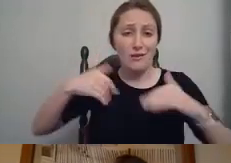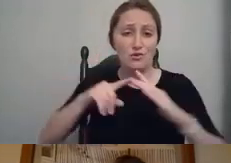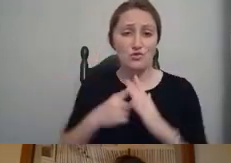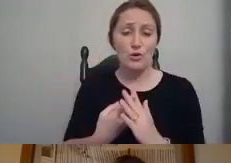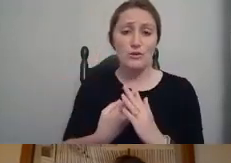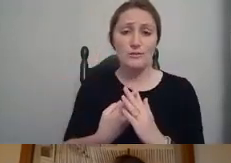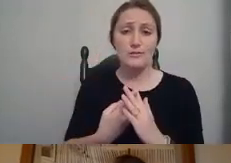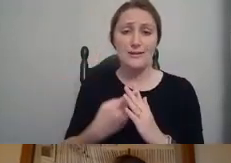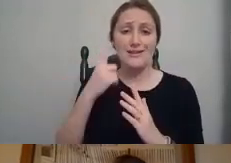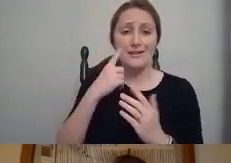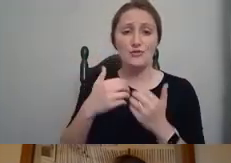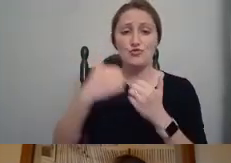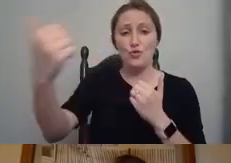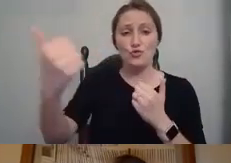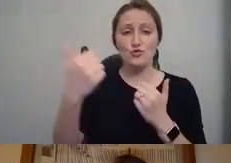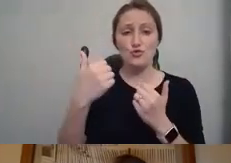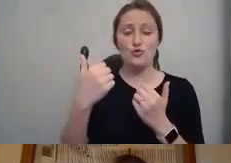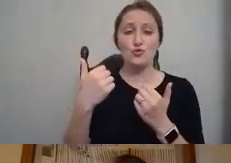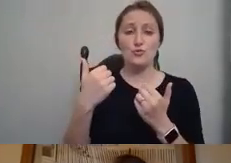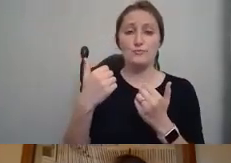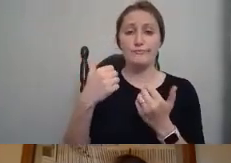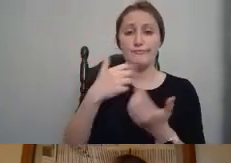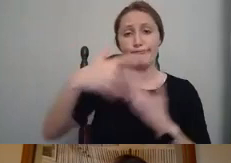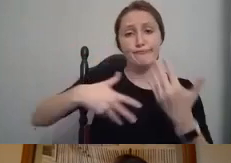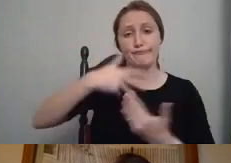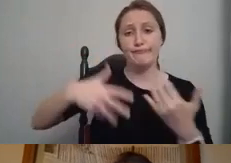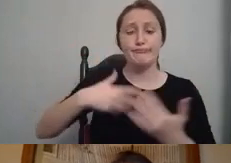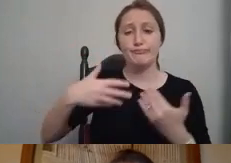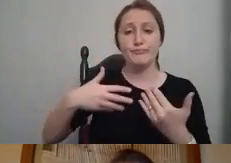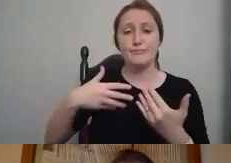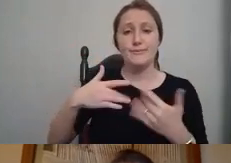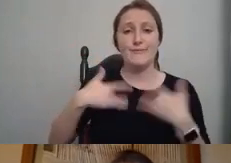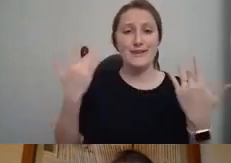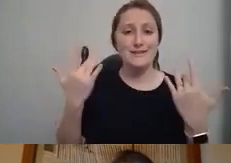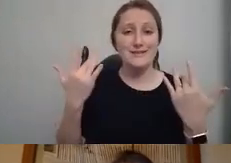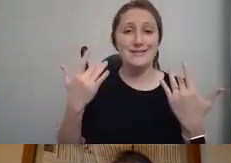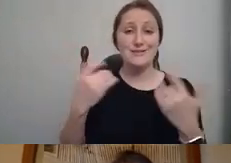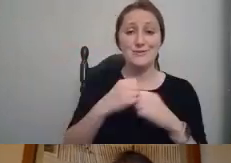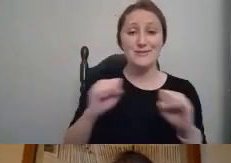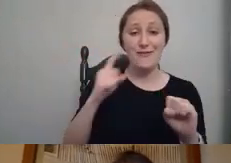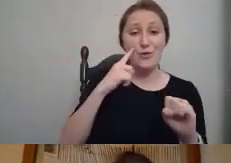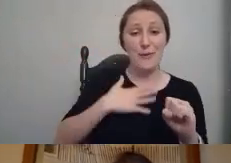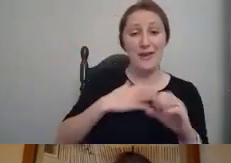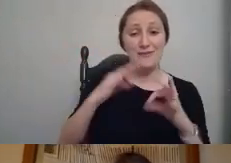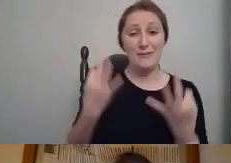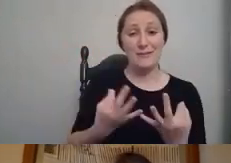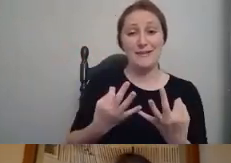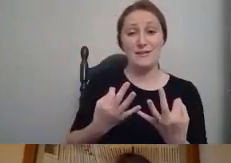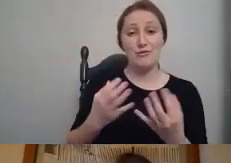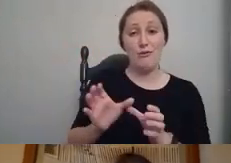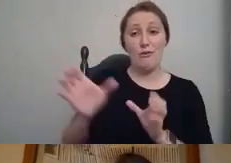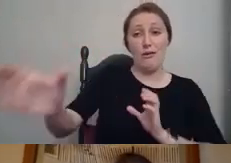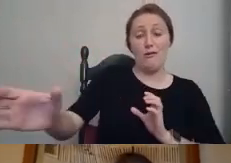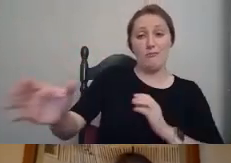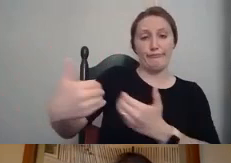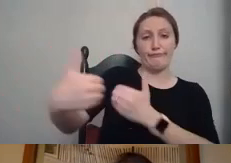think social distance events I do them. They're safe for my family, so that our